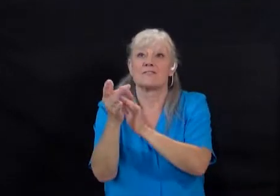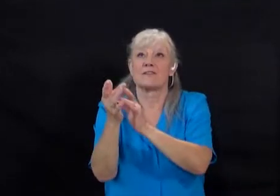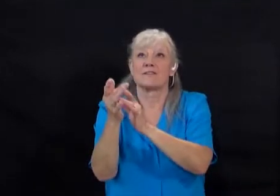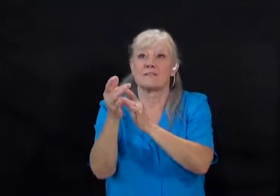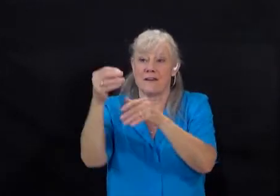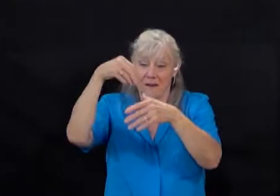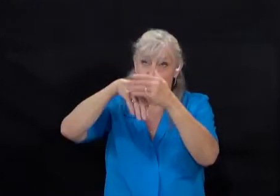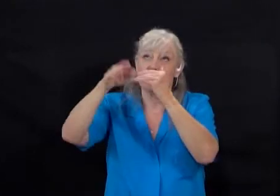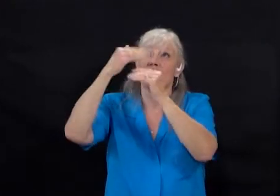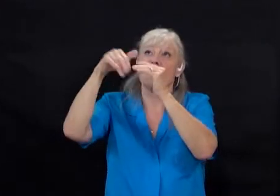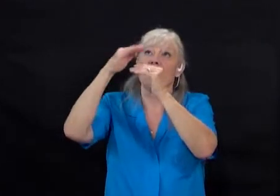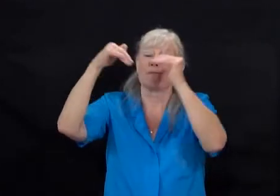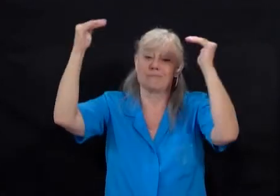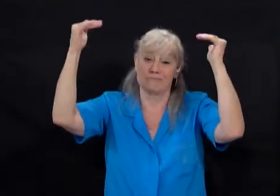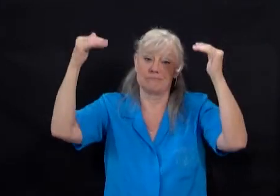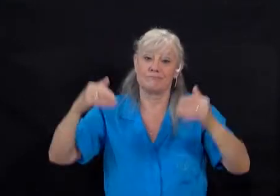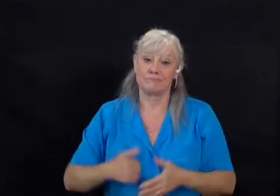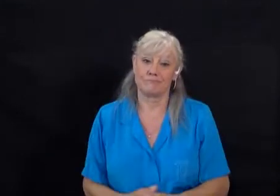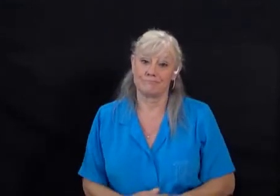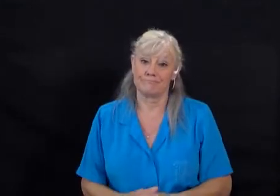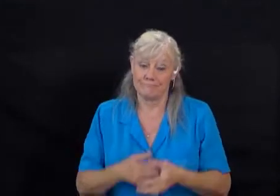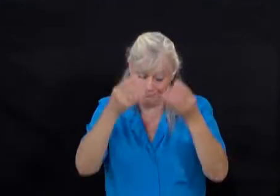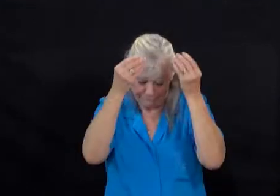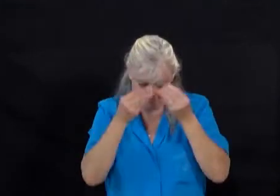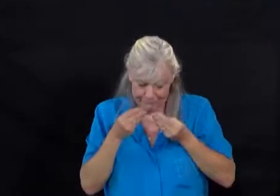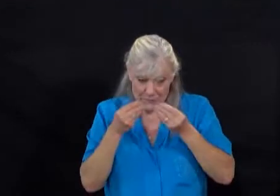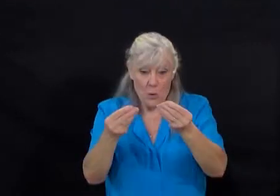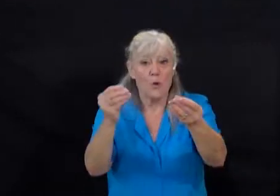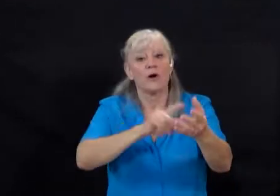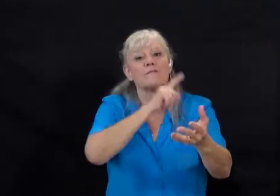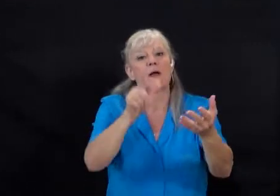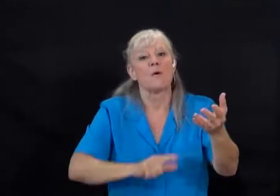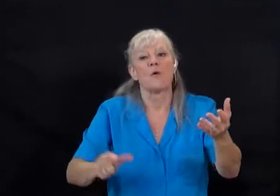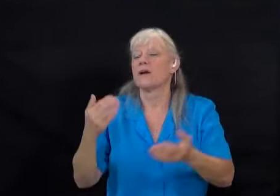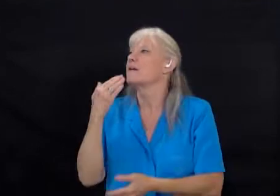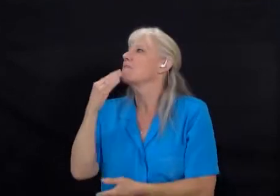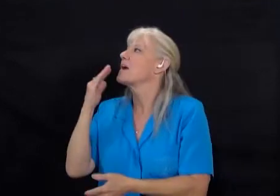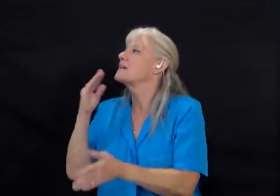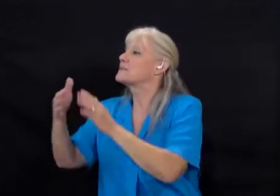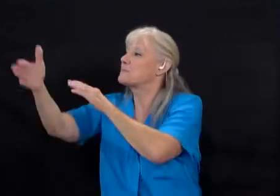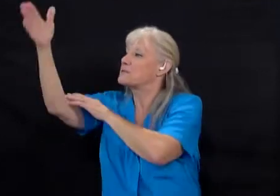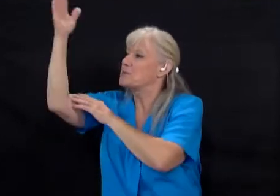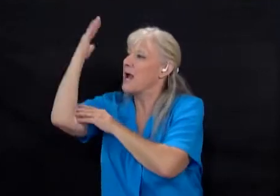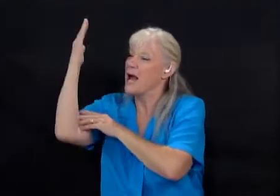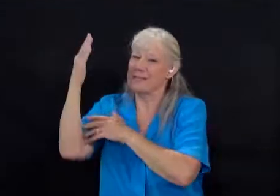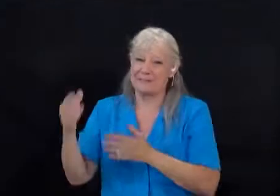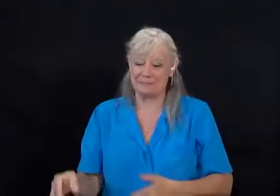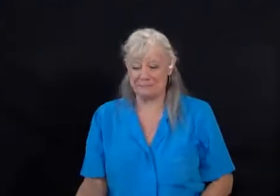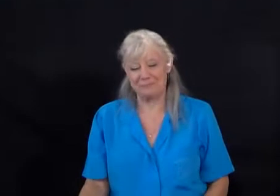into heaven. The word of the Lord. Thanks be to God.